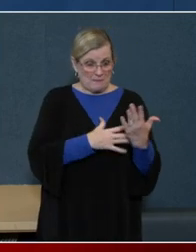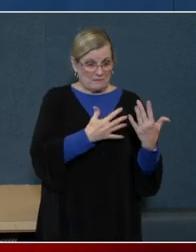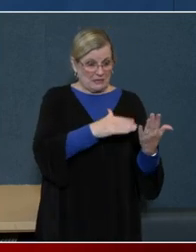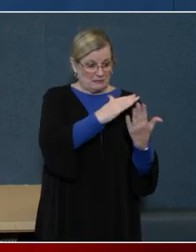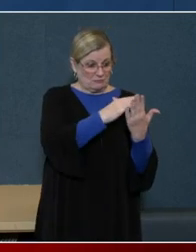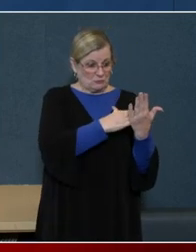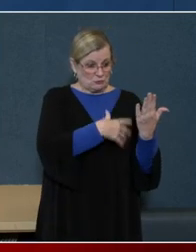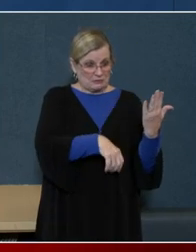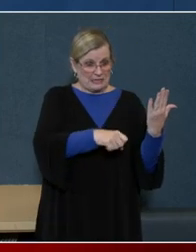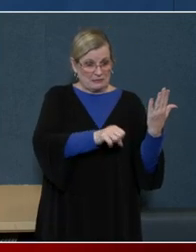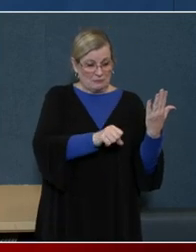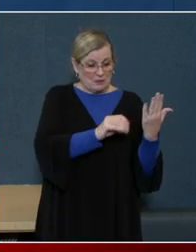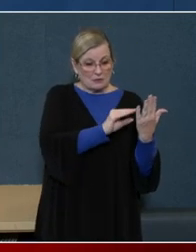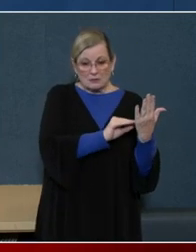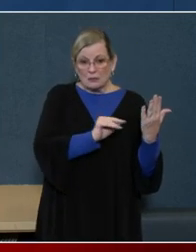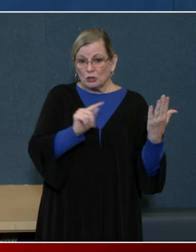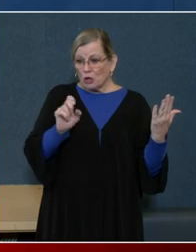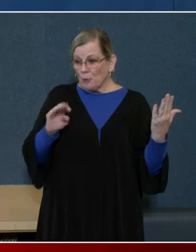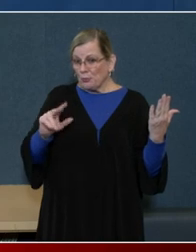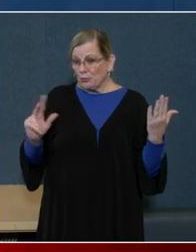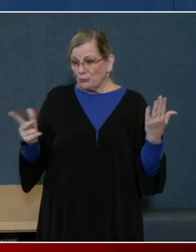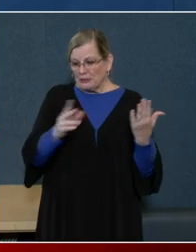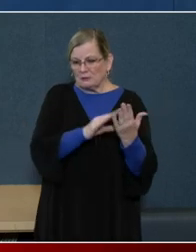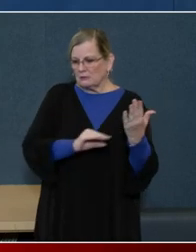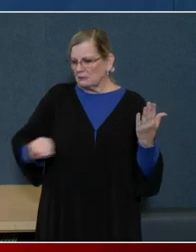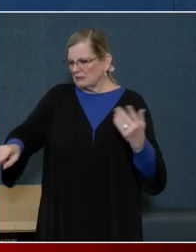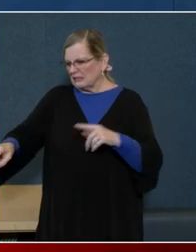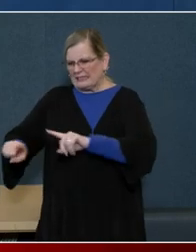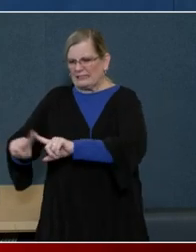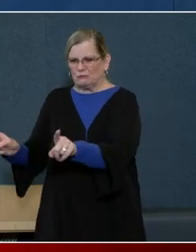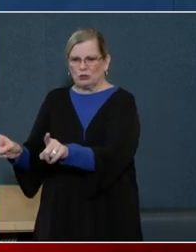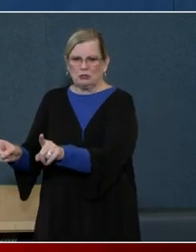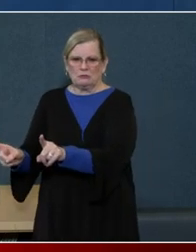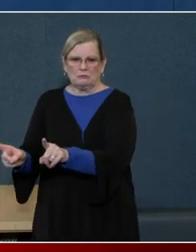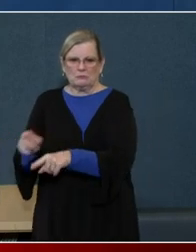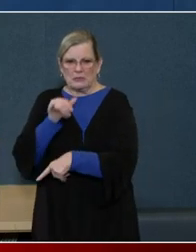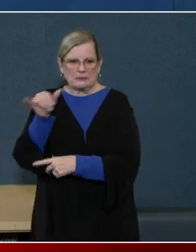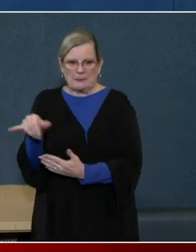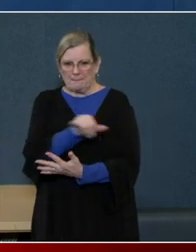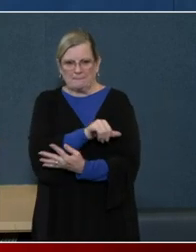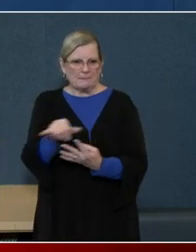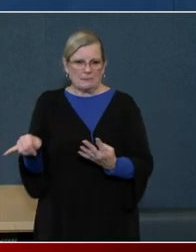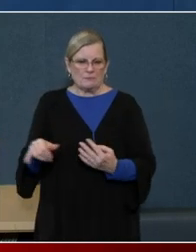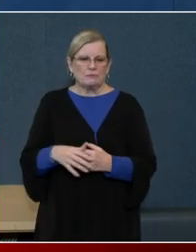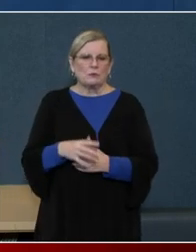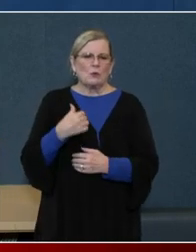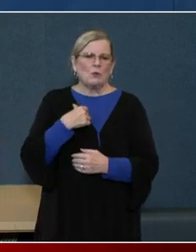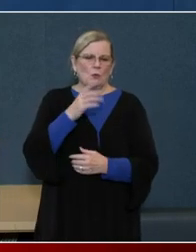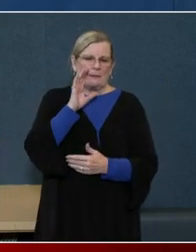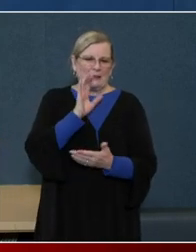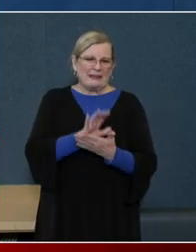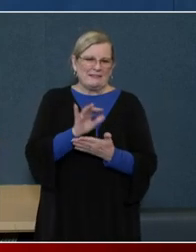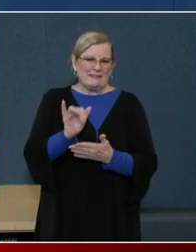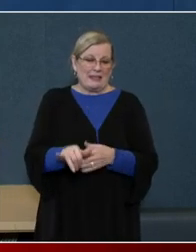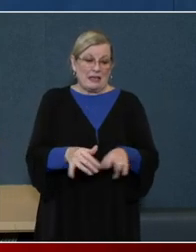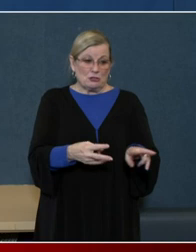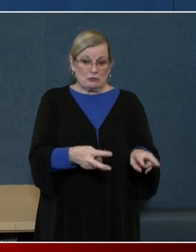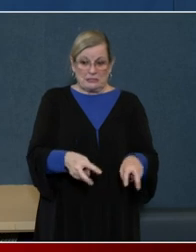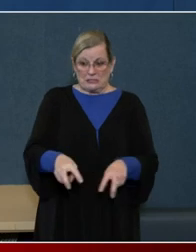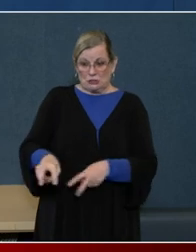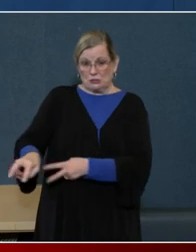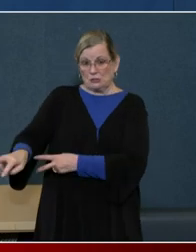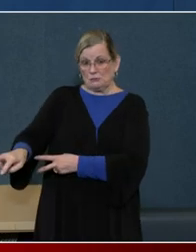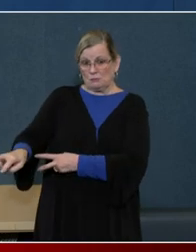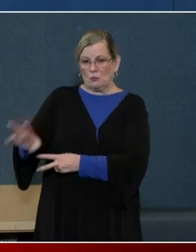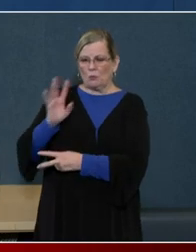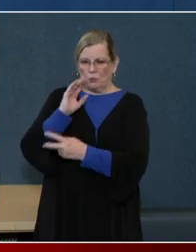term three and term four. We believe that a transition in term two would be more disruptive for